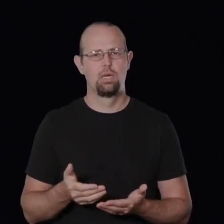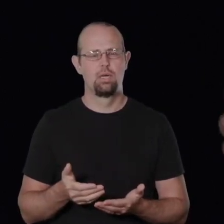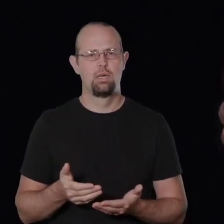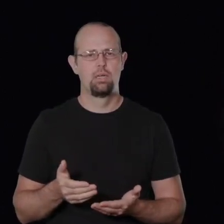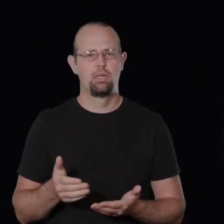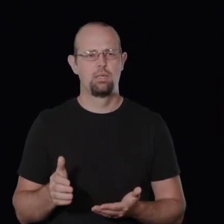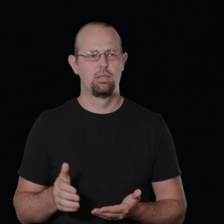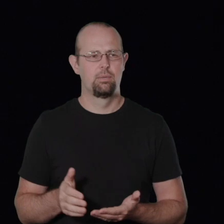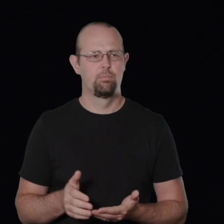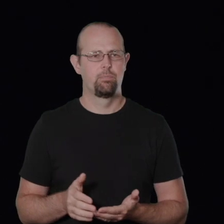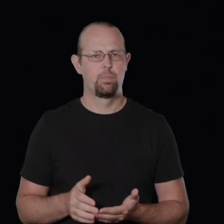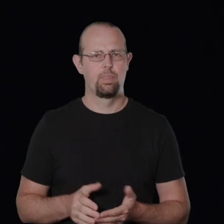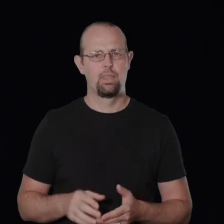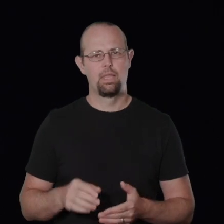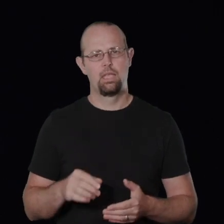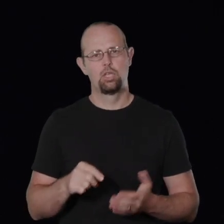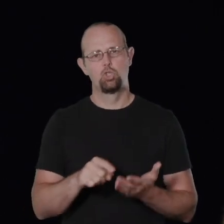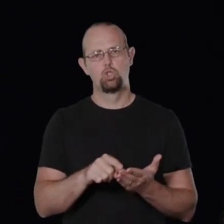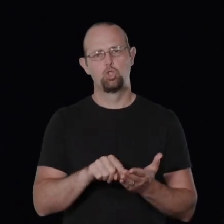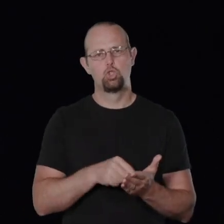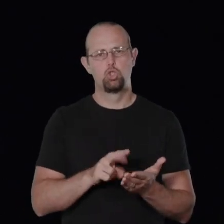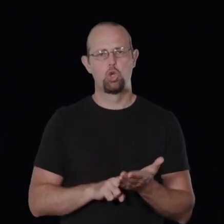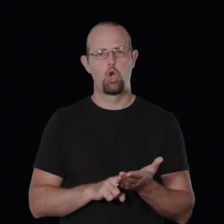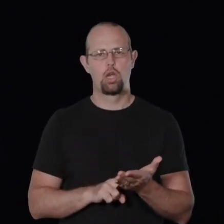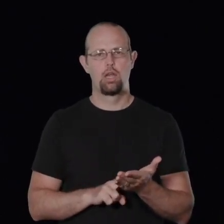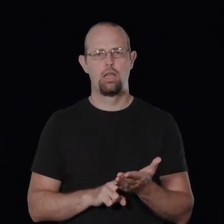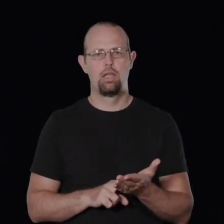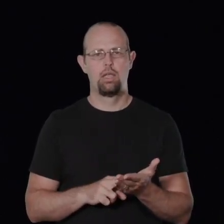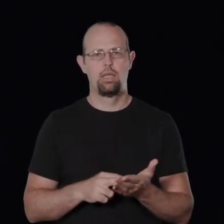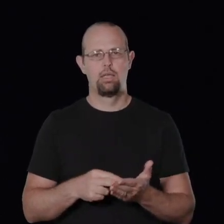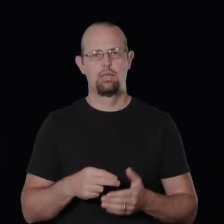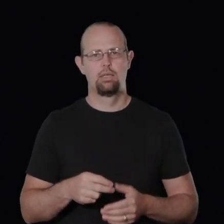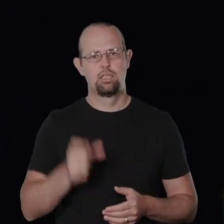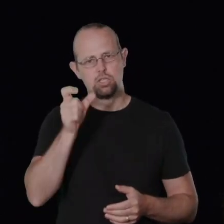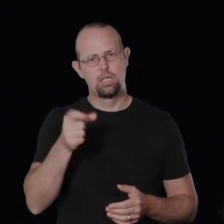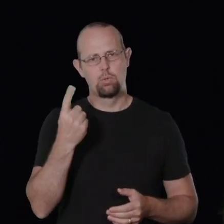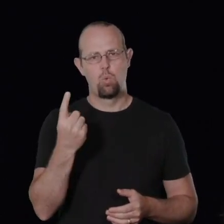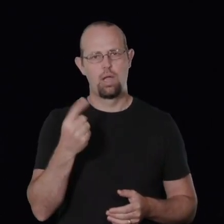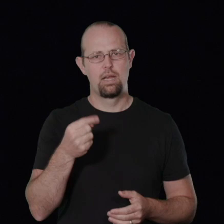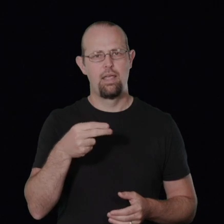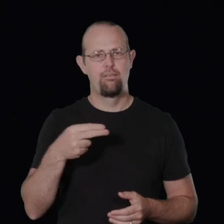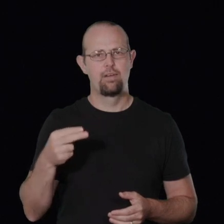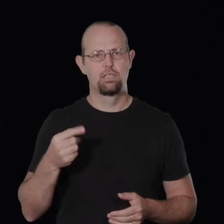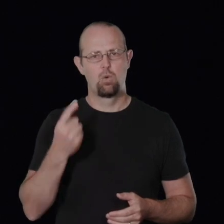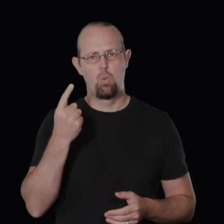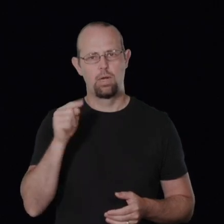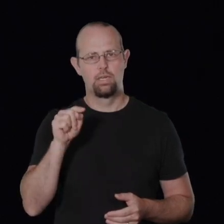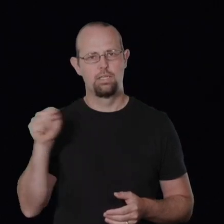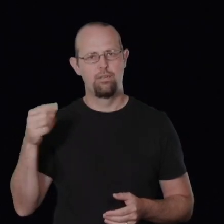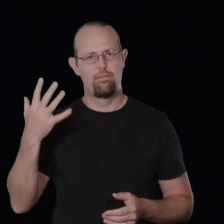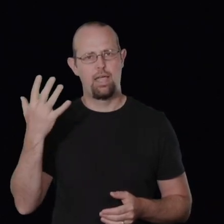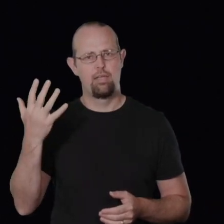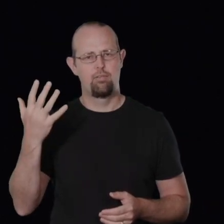for our final few scriptures. Chapter 1, verse 1 to 5. There are 7 things only God's word can do for